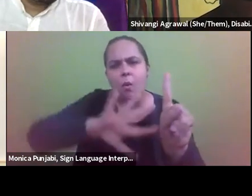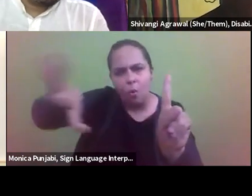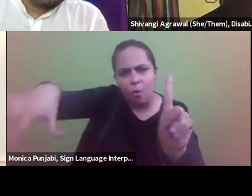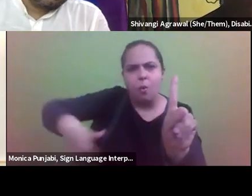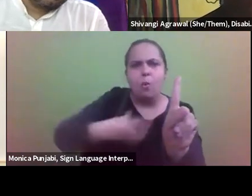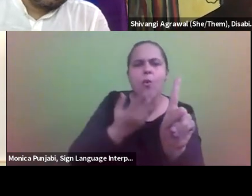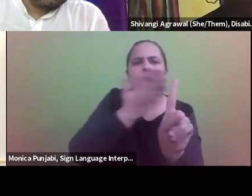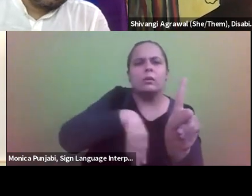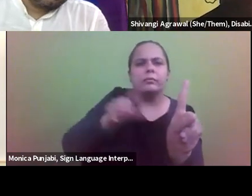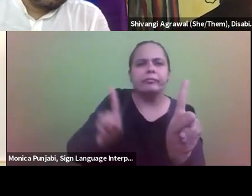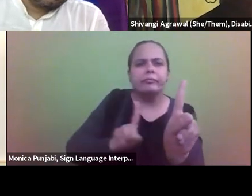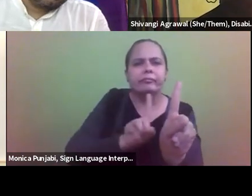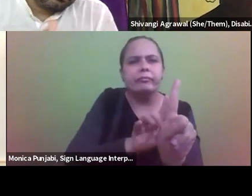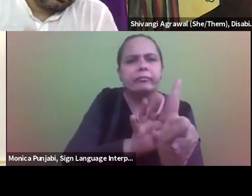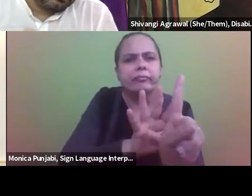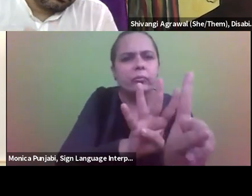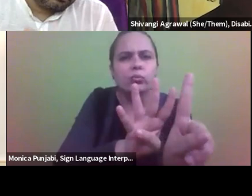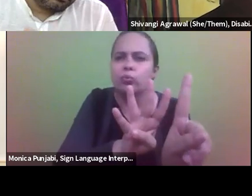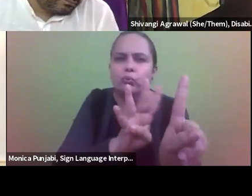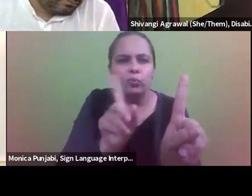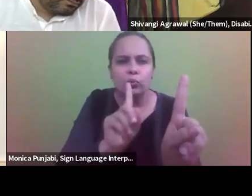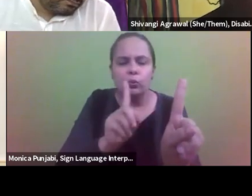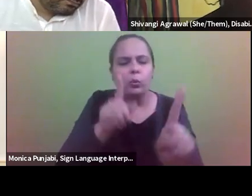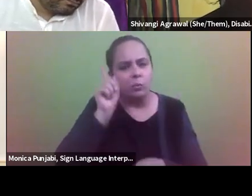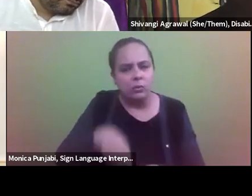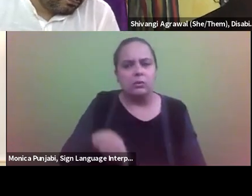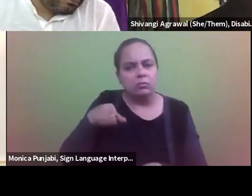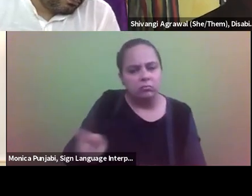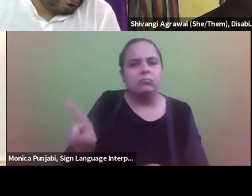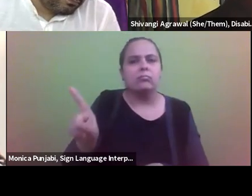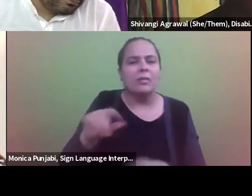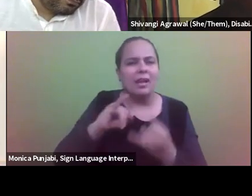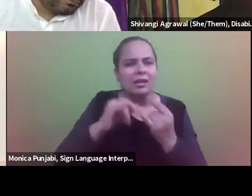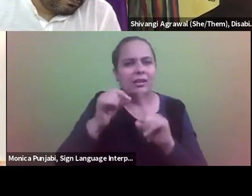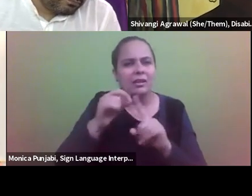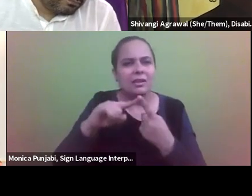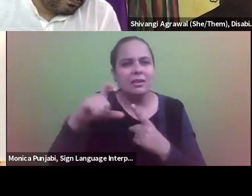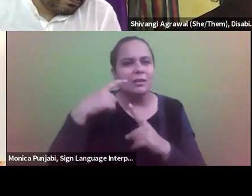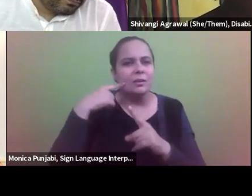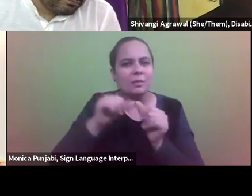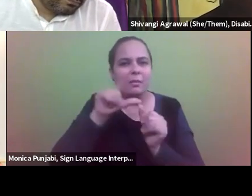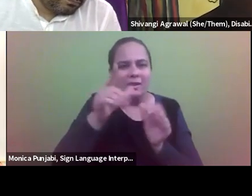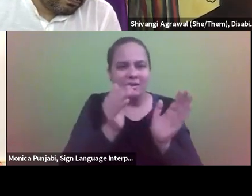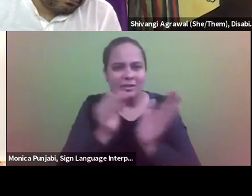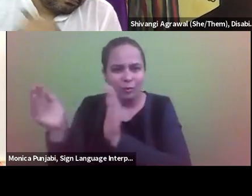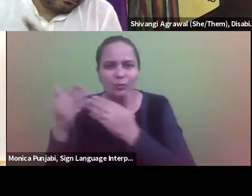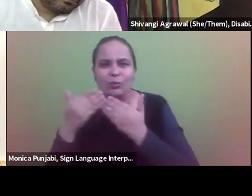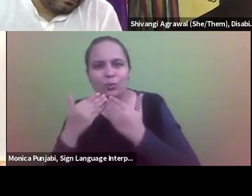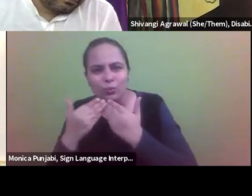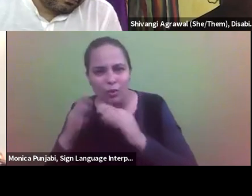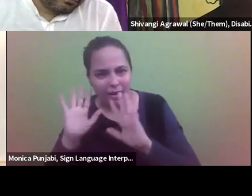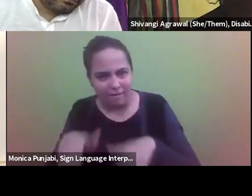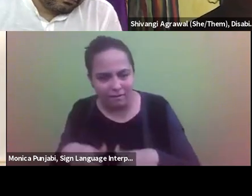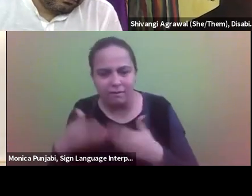Enabled about special schools. So I think that special schools or